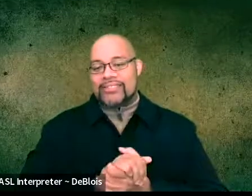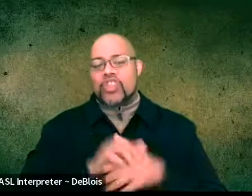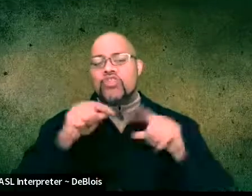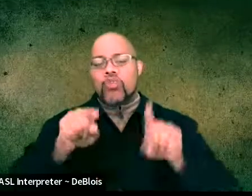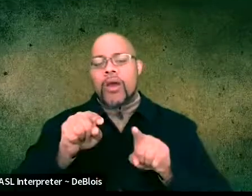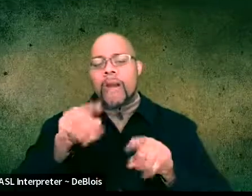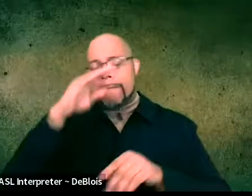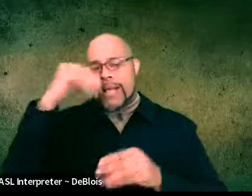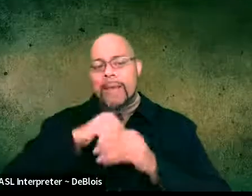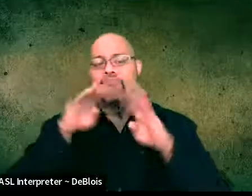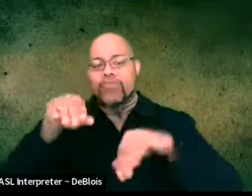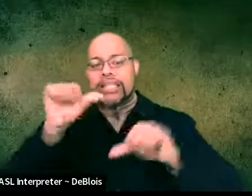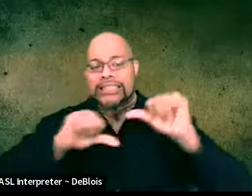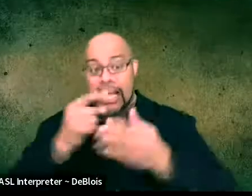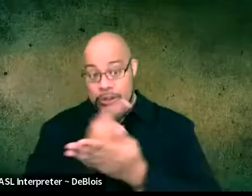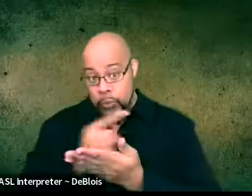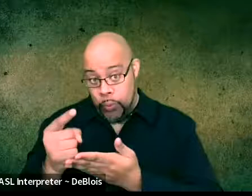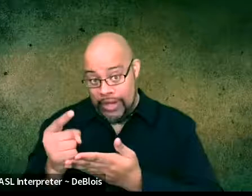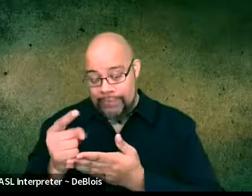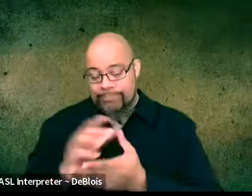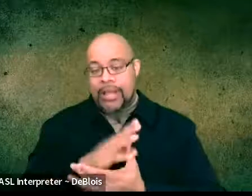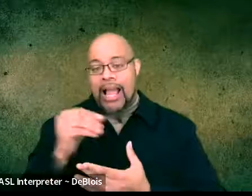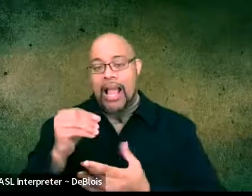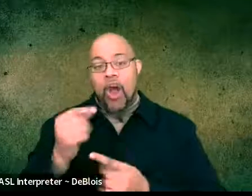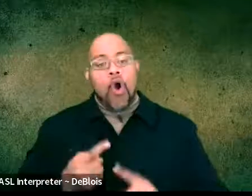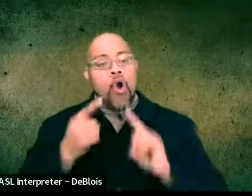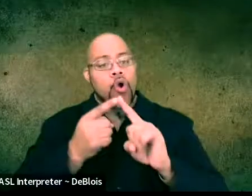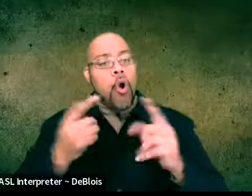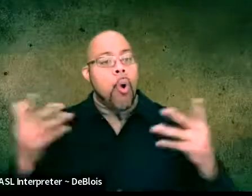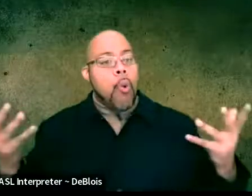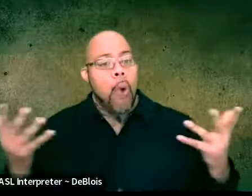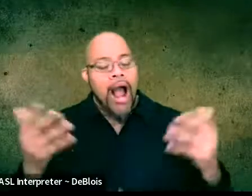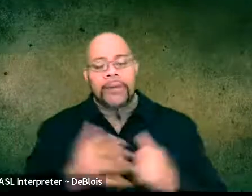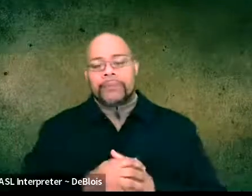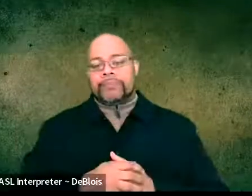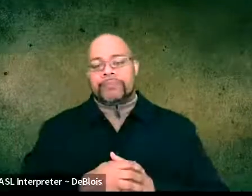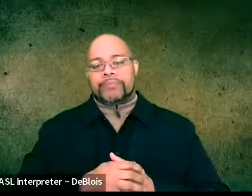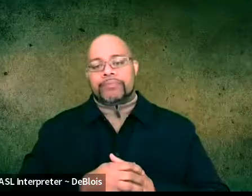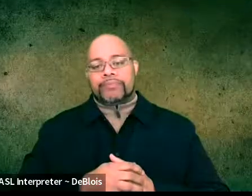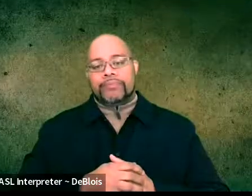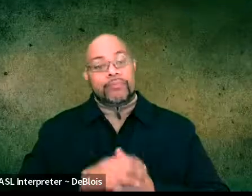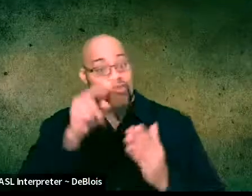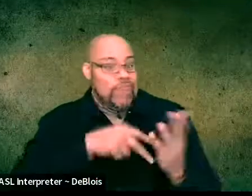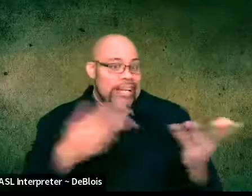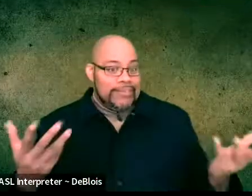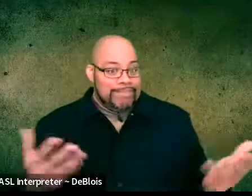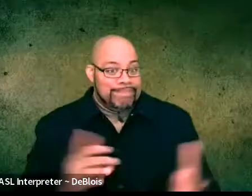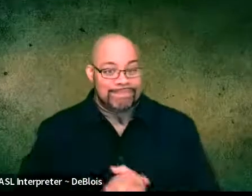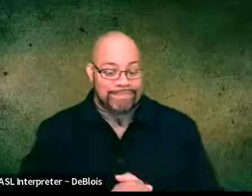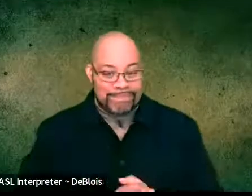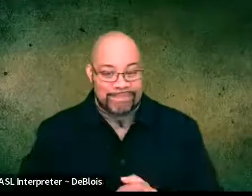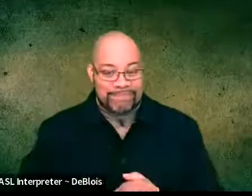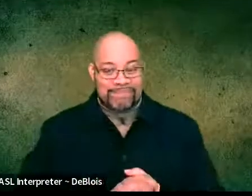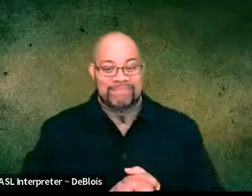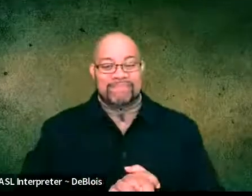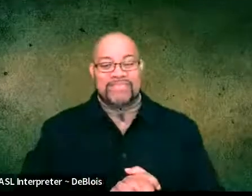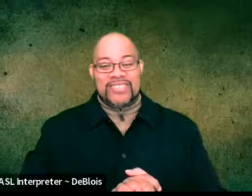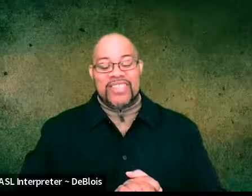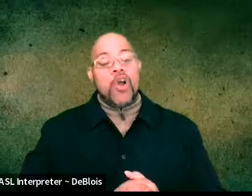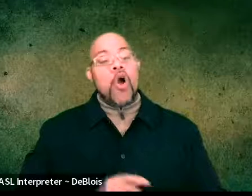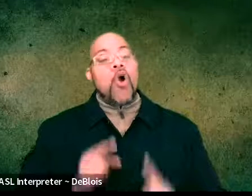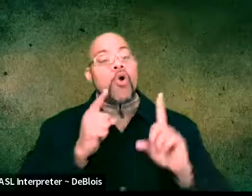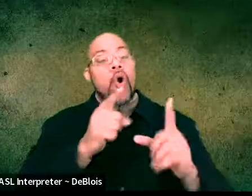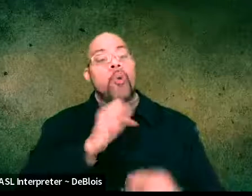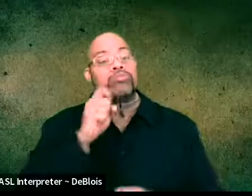Black and Marine Science Week. And the goal was to read. The goal